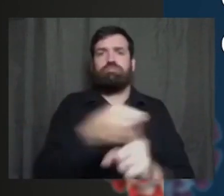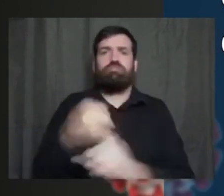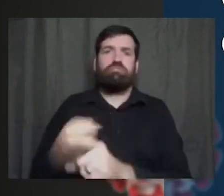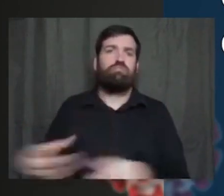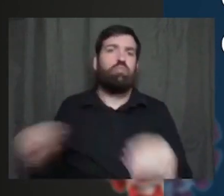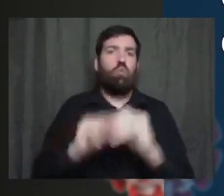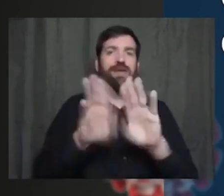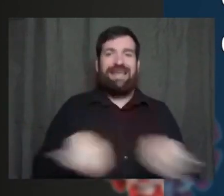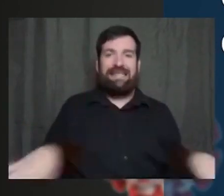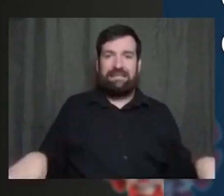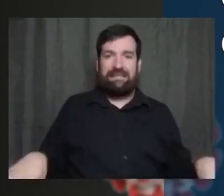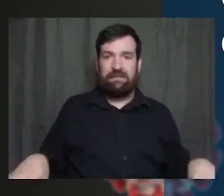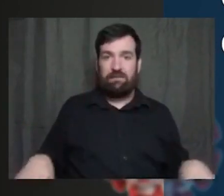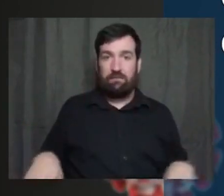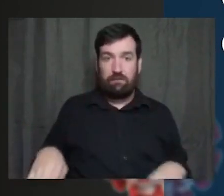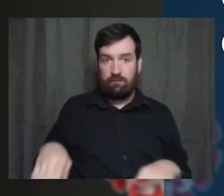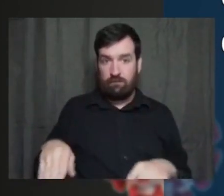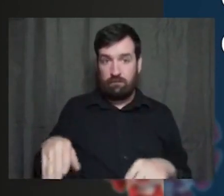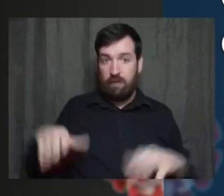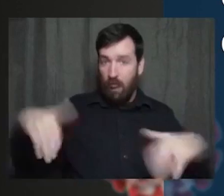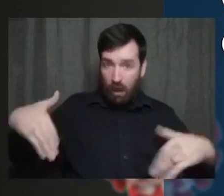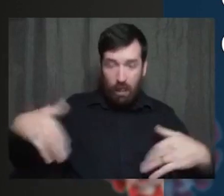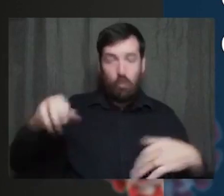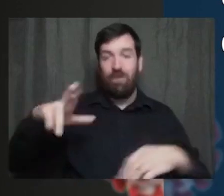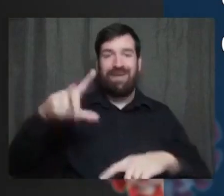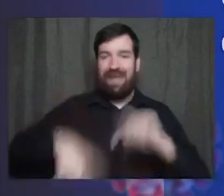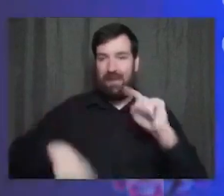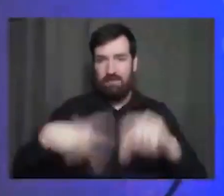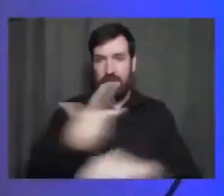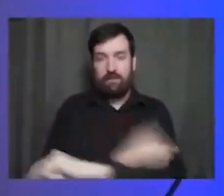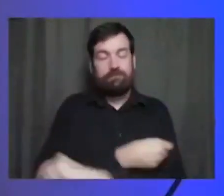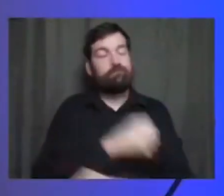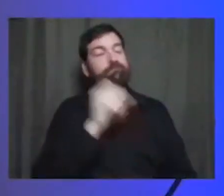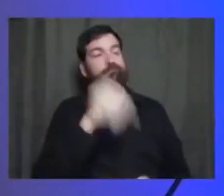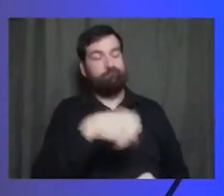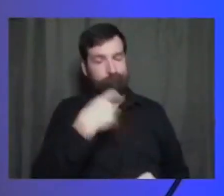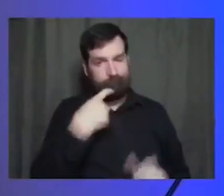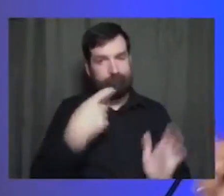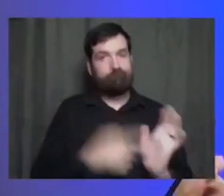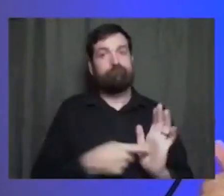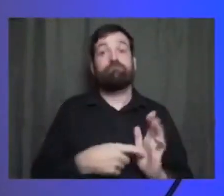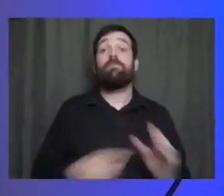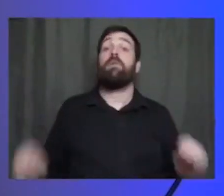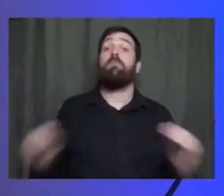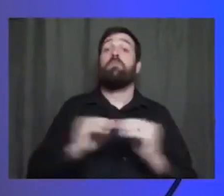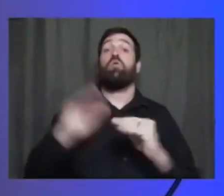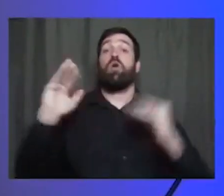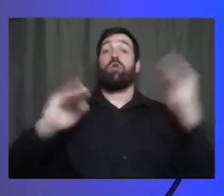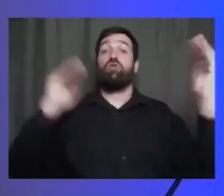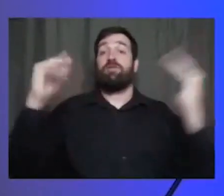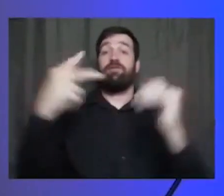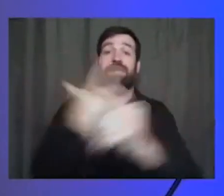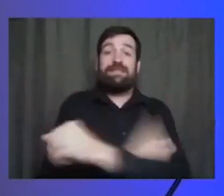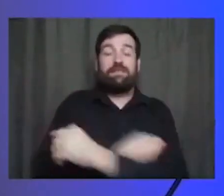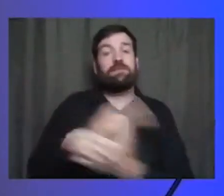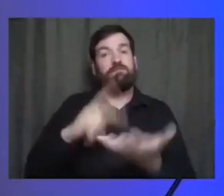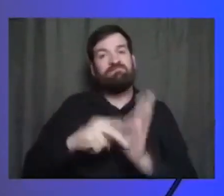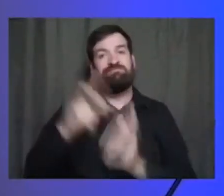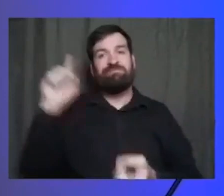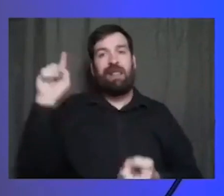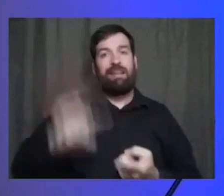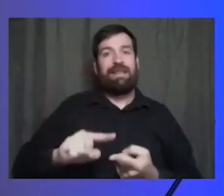Yeah, that's a great question. So what we have seen as more adults are vaccinated, and as Dr. Hawkinson mentioned, less hospitalizations are